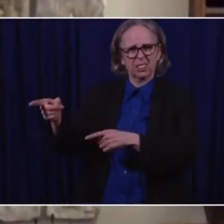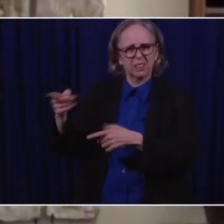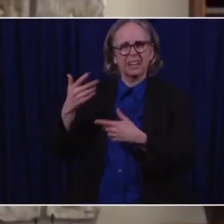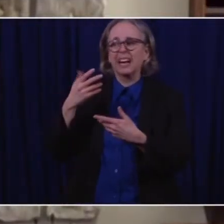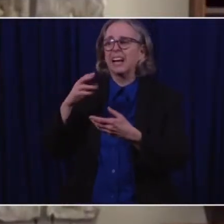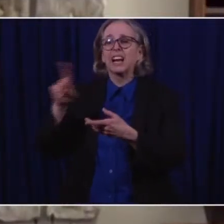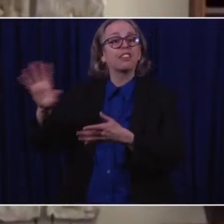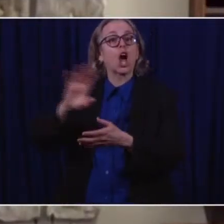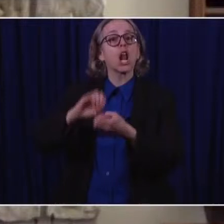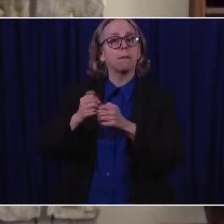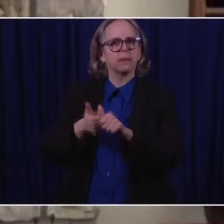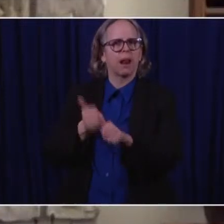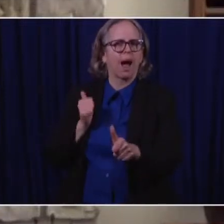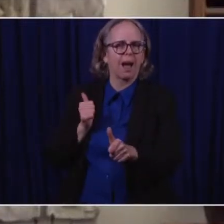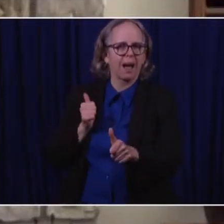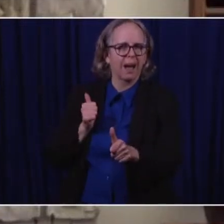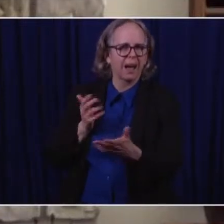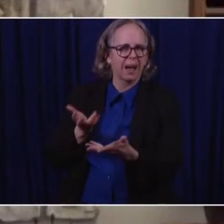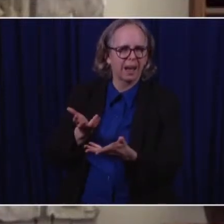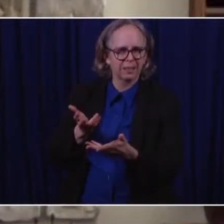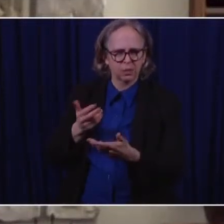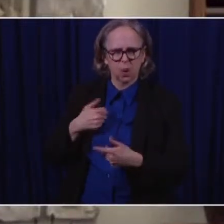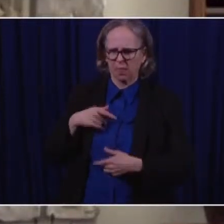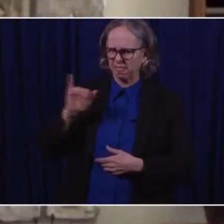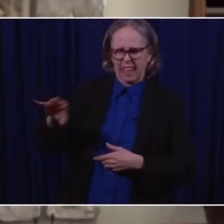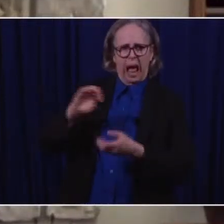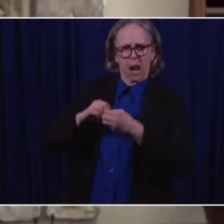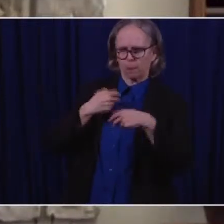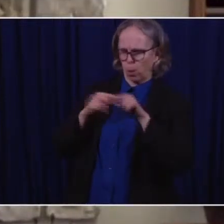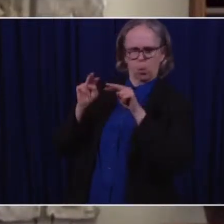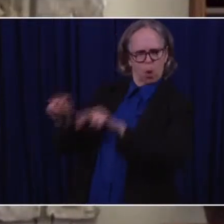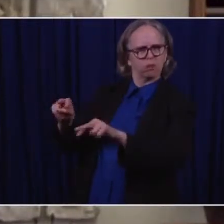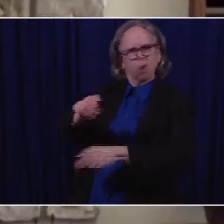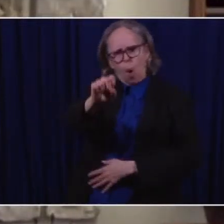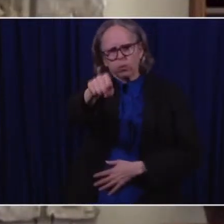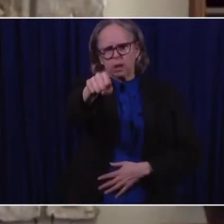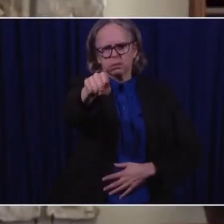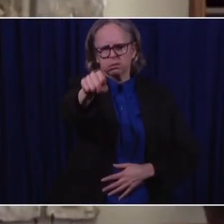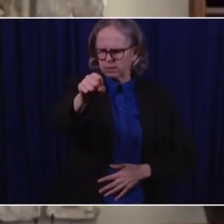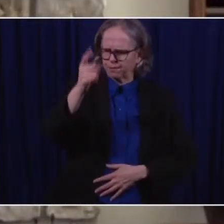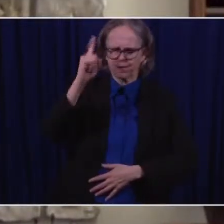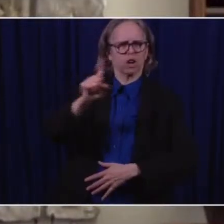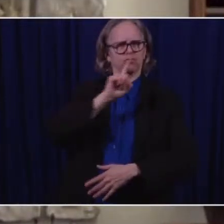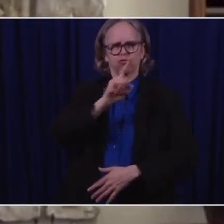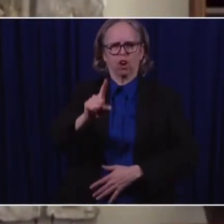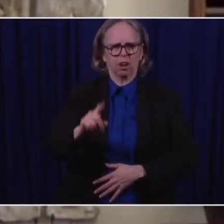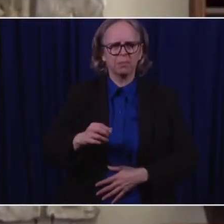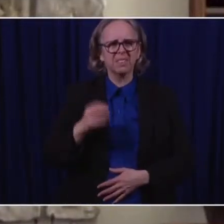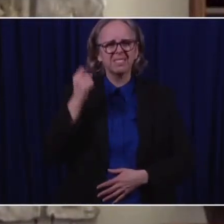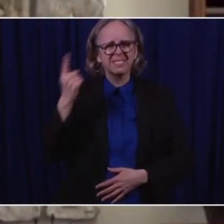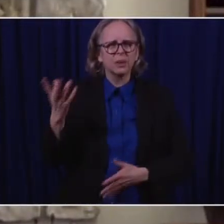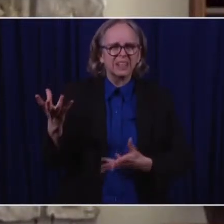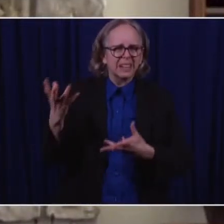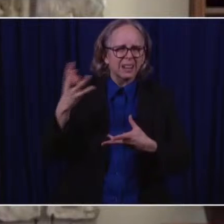going to be something we're going to look at, and we kind of laid that out, and that will certainly be part of the